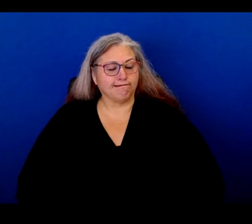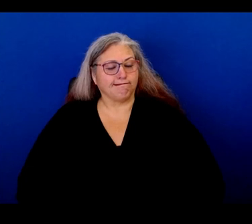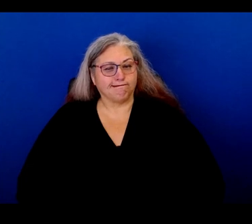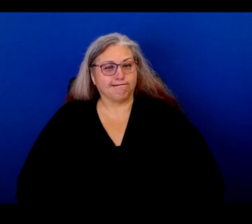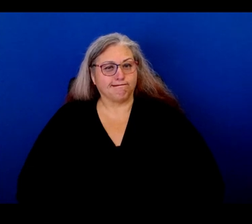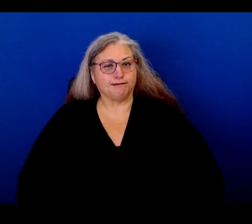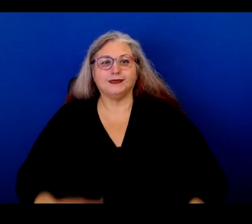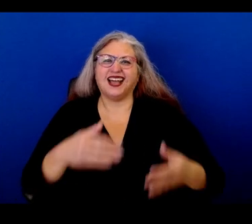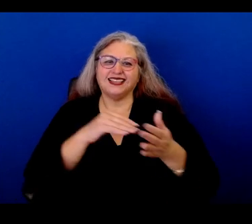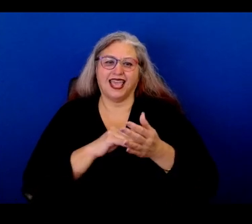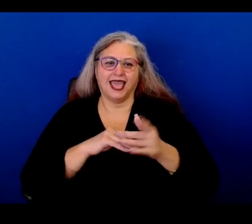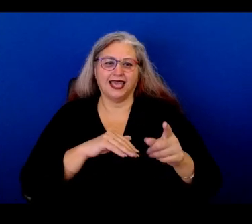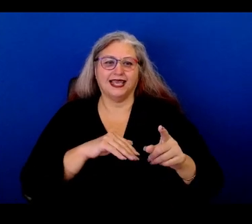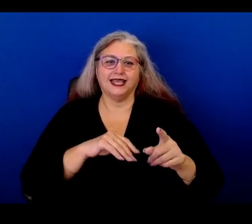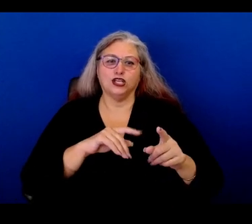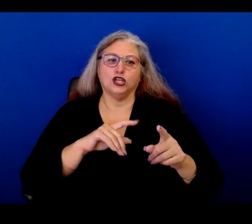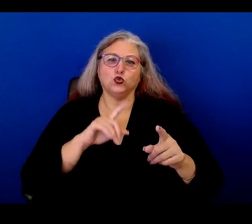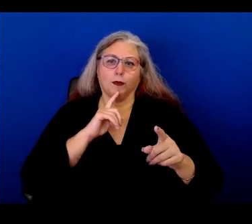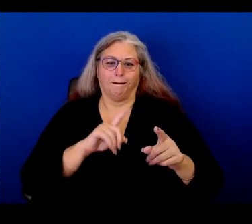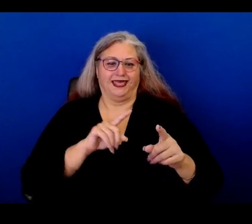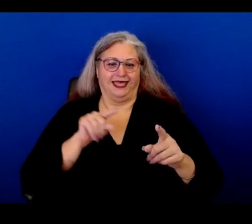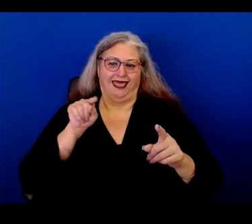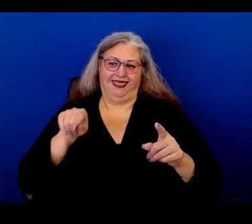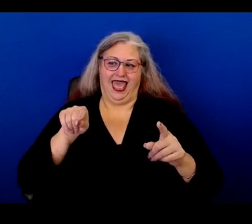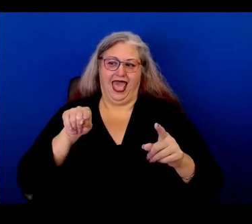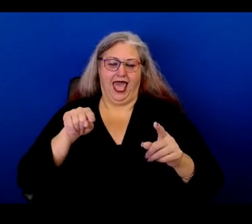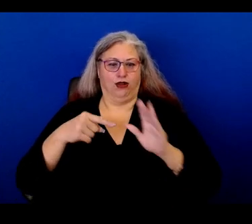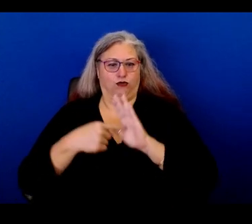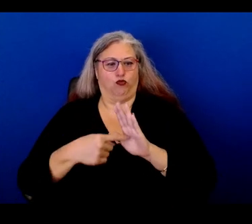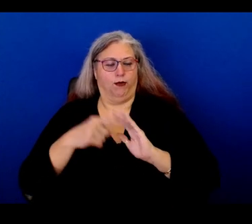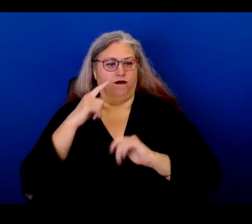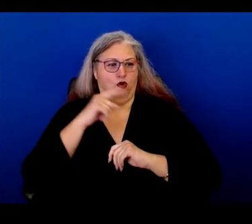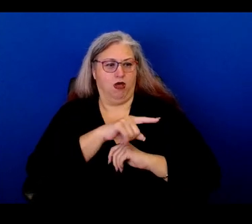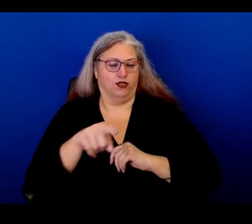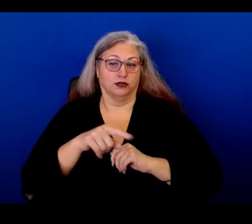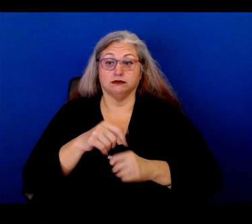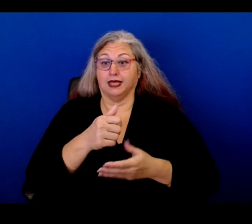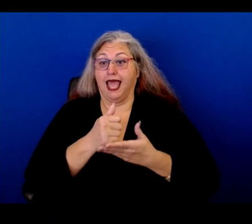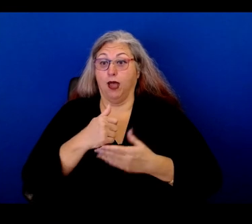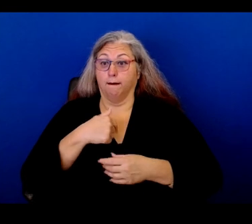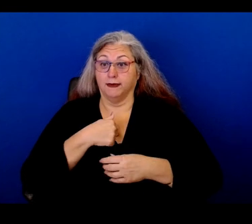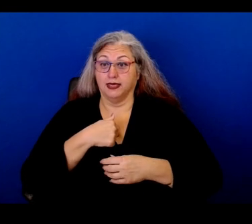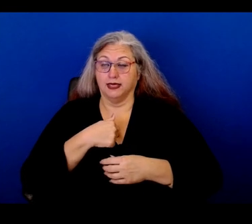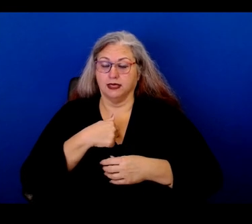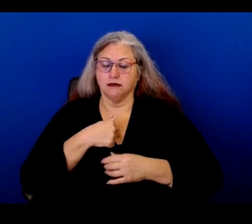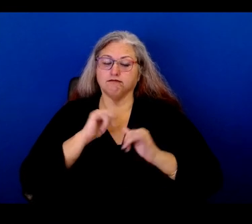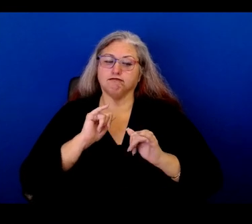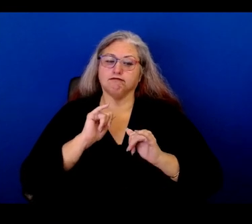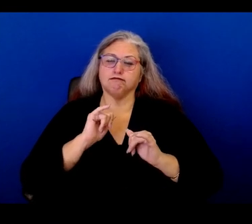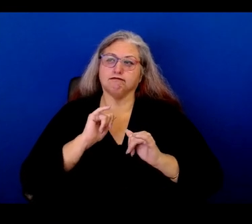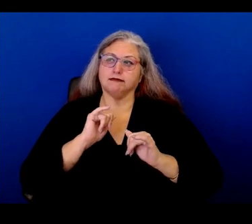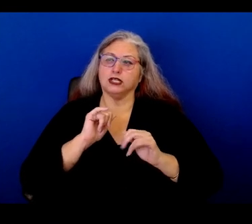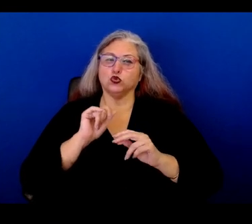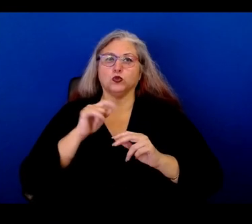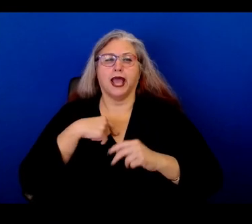Again, being that person to others, it helps for me then to turn around and look out